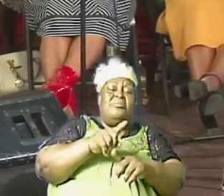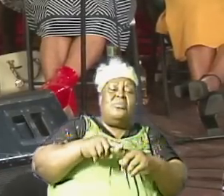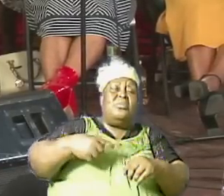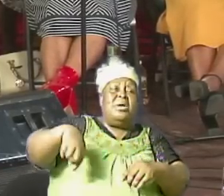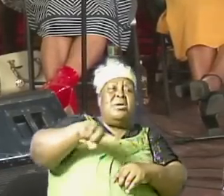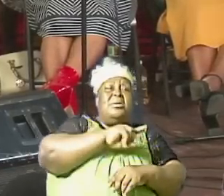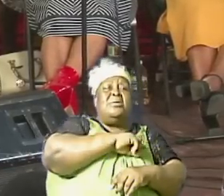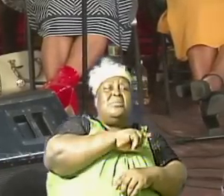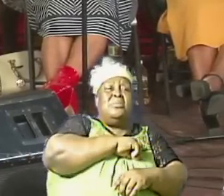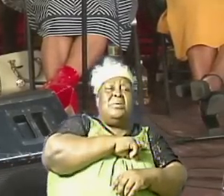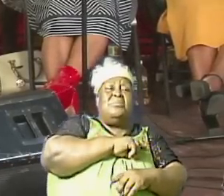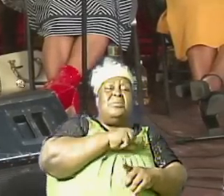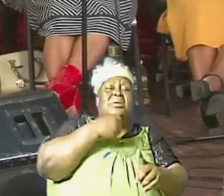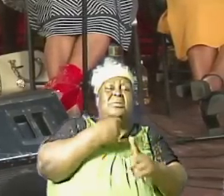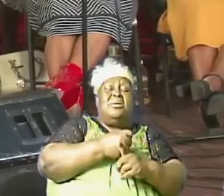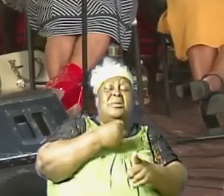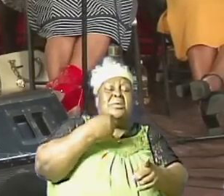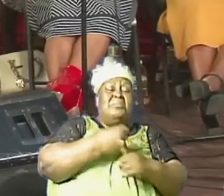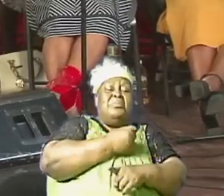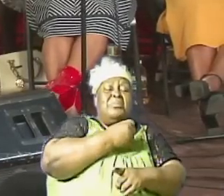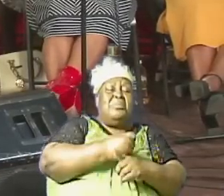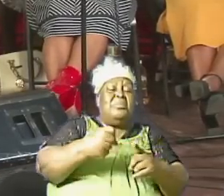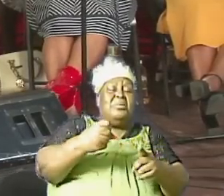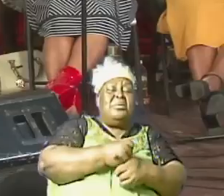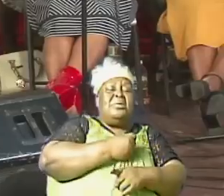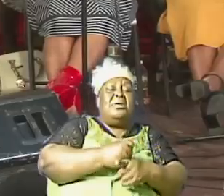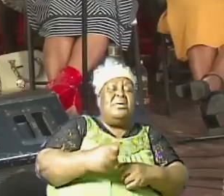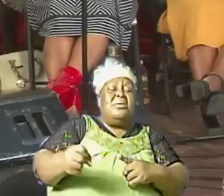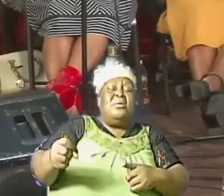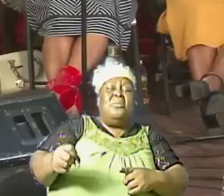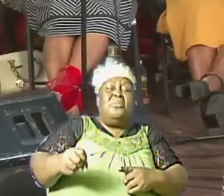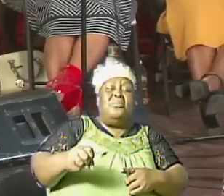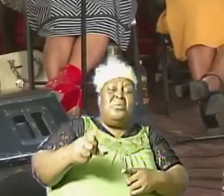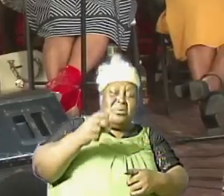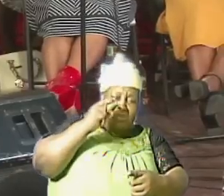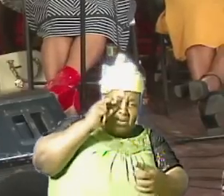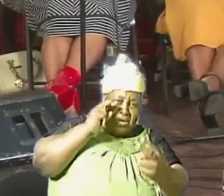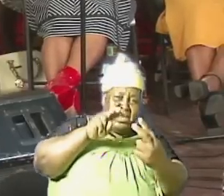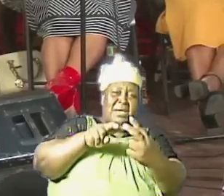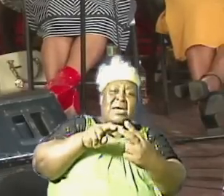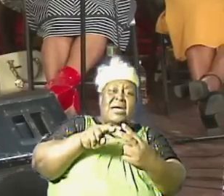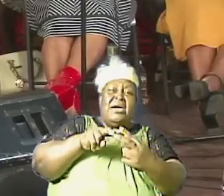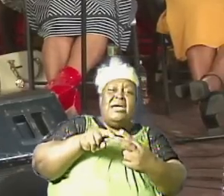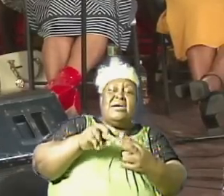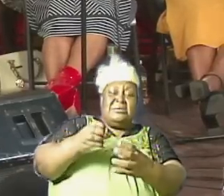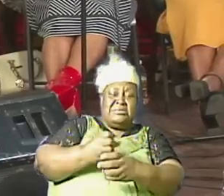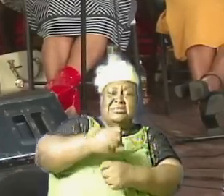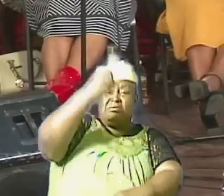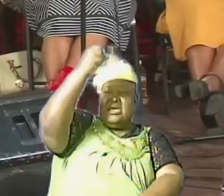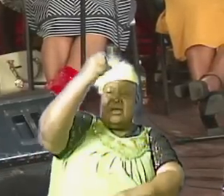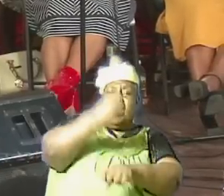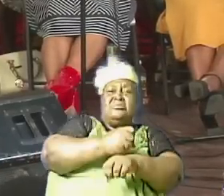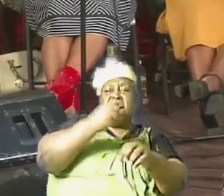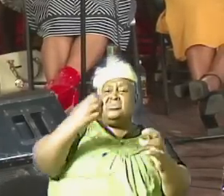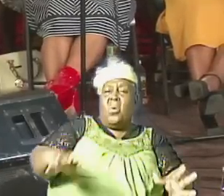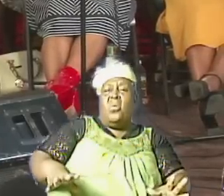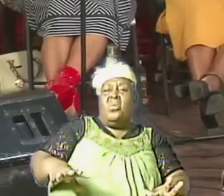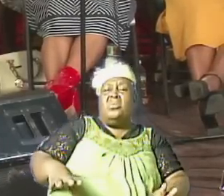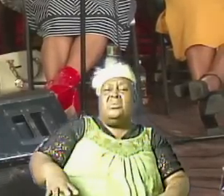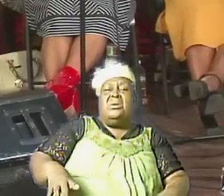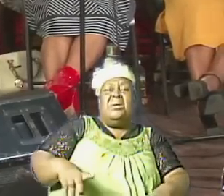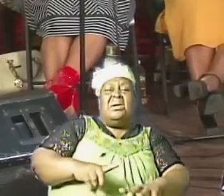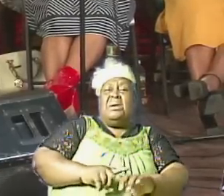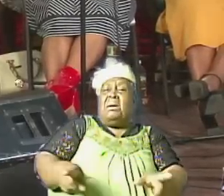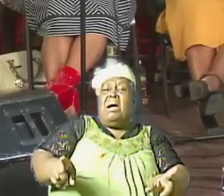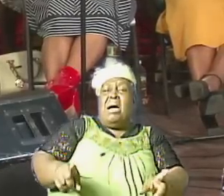were verbally abused, we would turn to that person and say, stick and stone